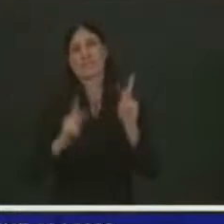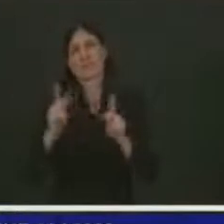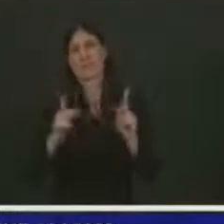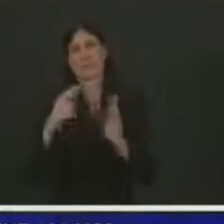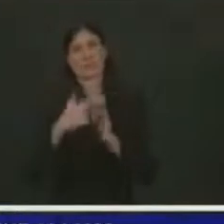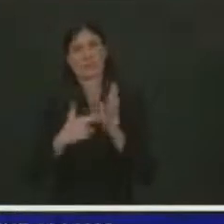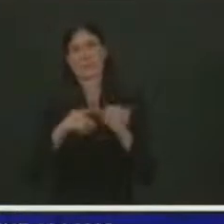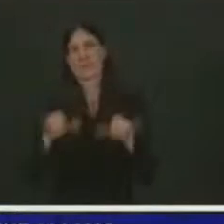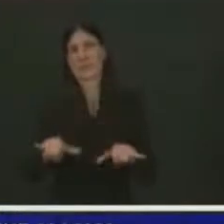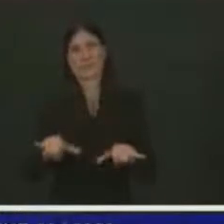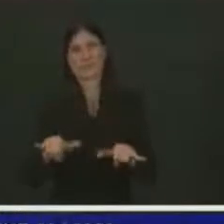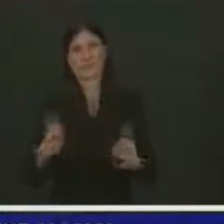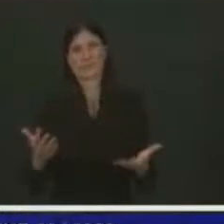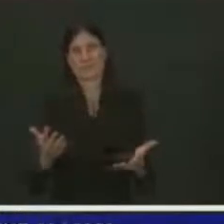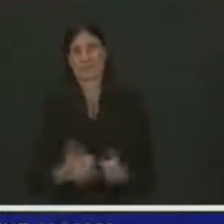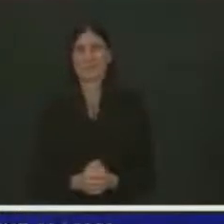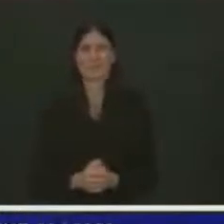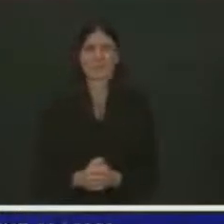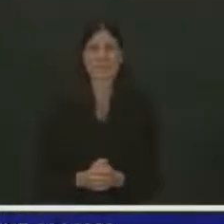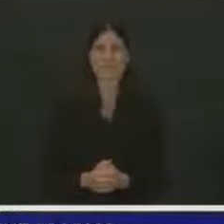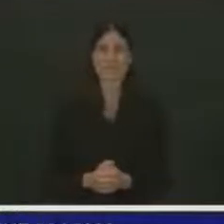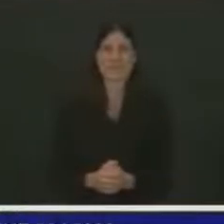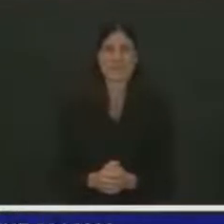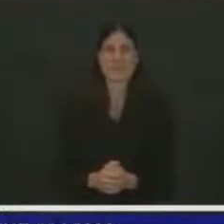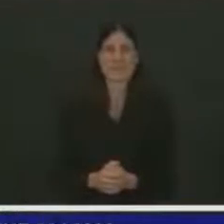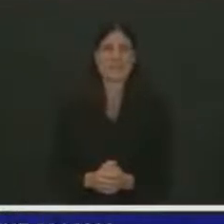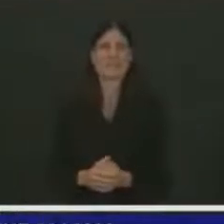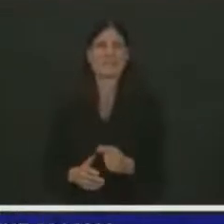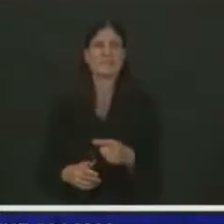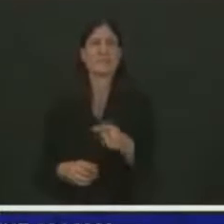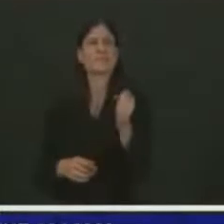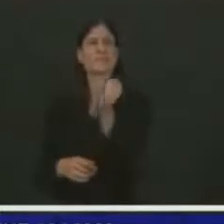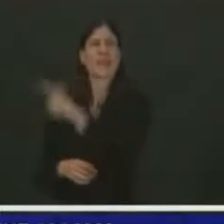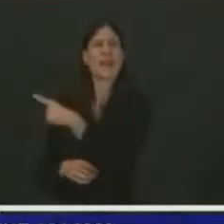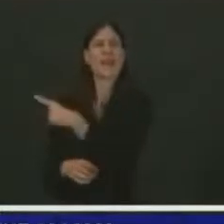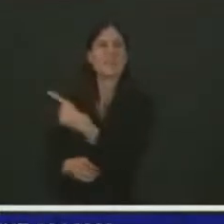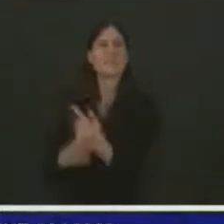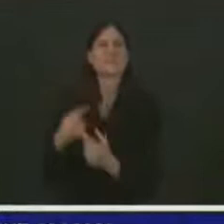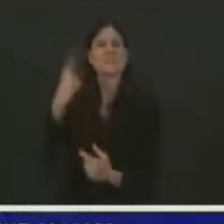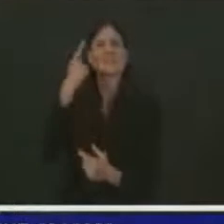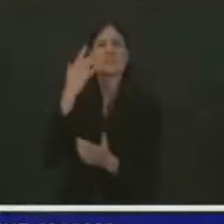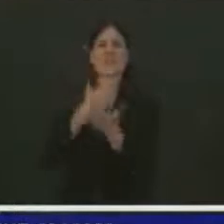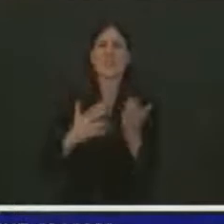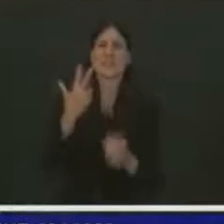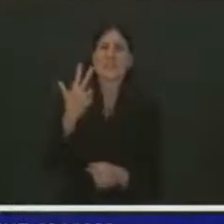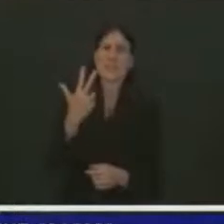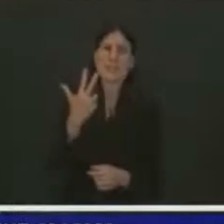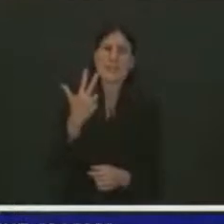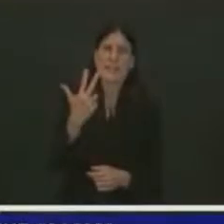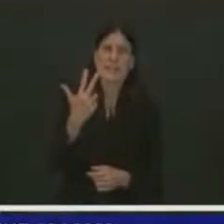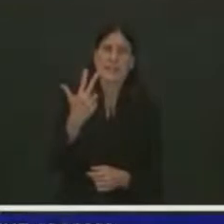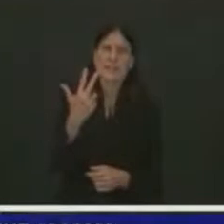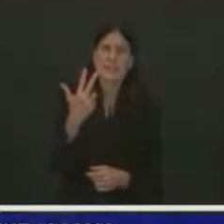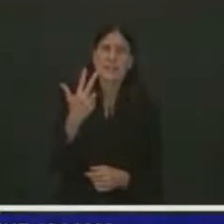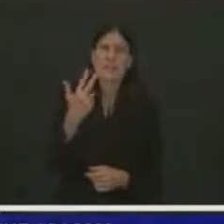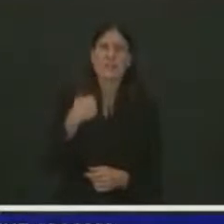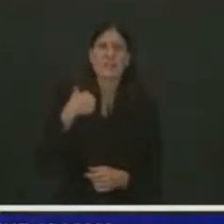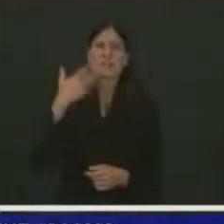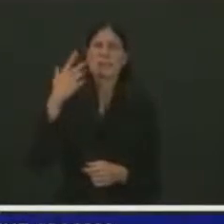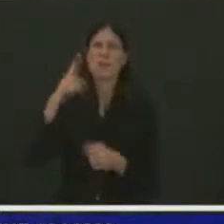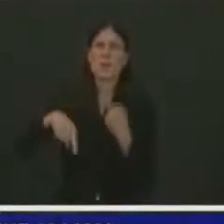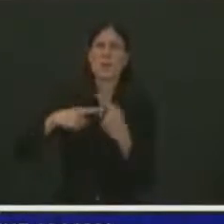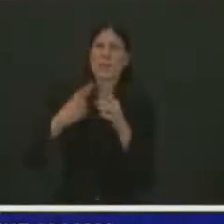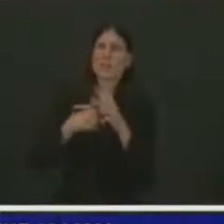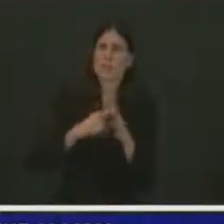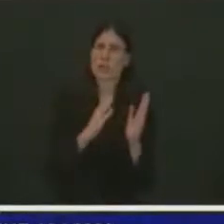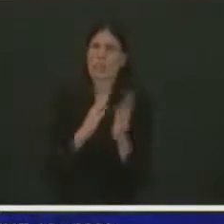I've asked your communications people, there's no ballpark number right now. So can you at least give people a thought